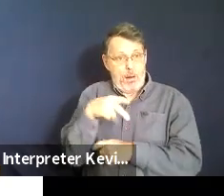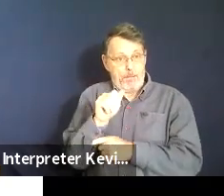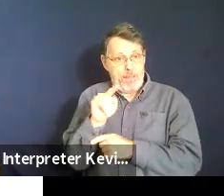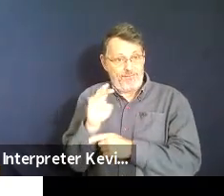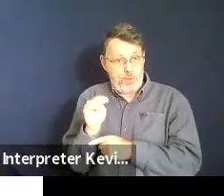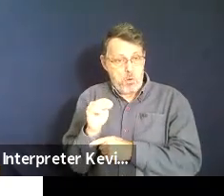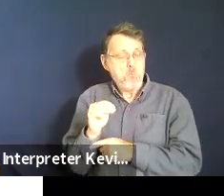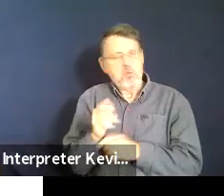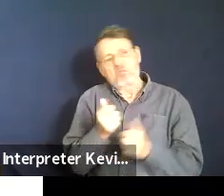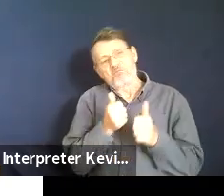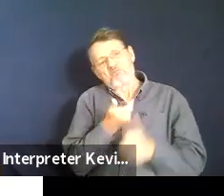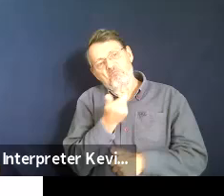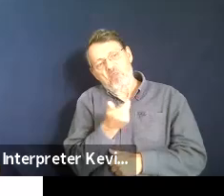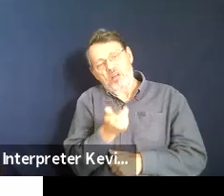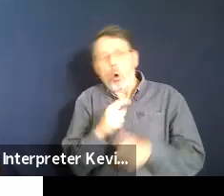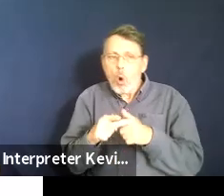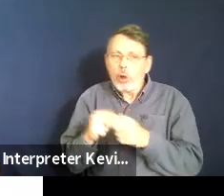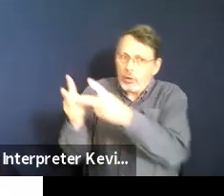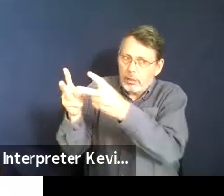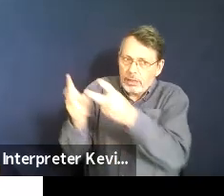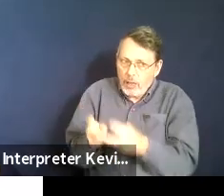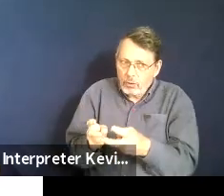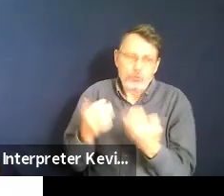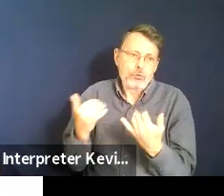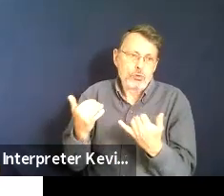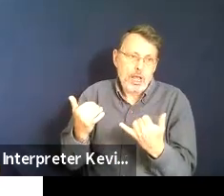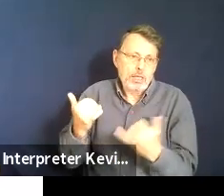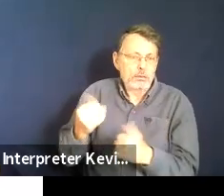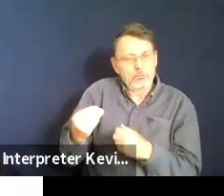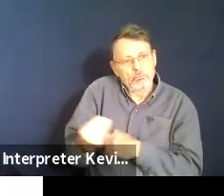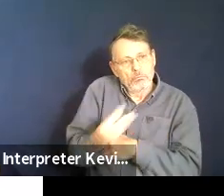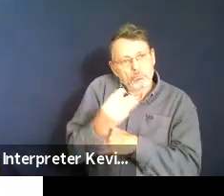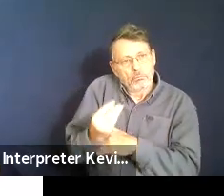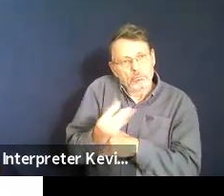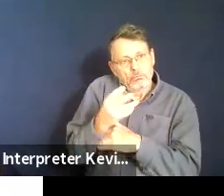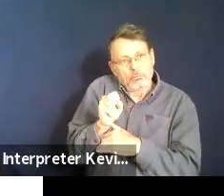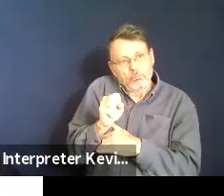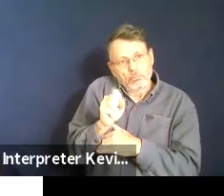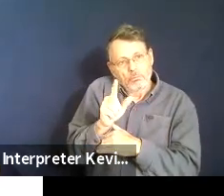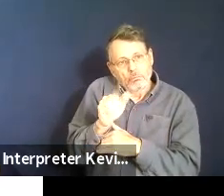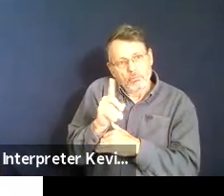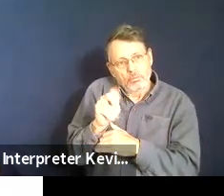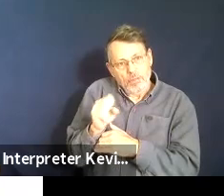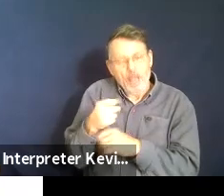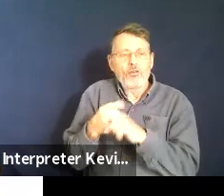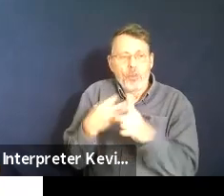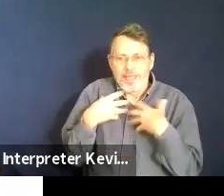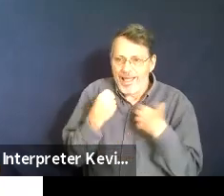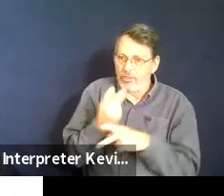download a copy of today's PowerPoint presentation at the Healthcare Schedule webpage at